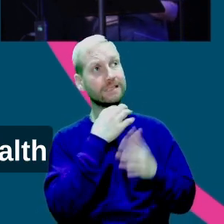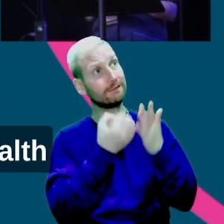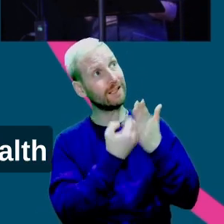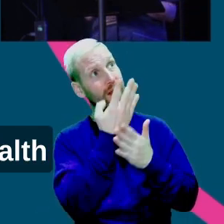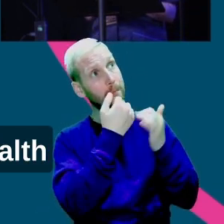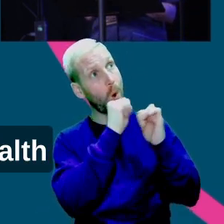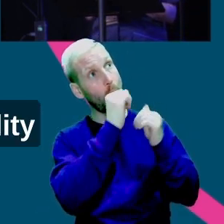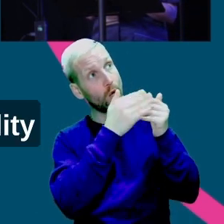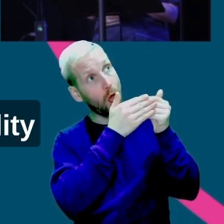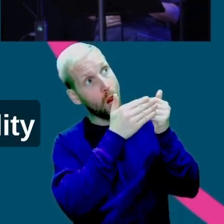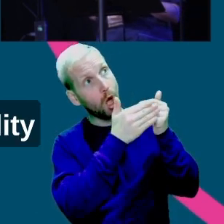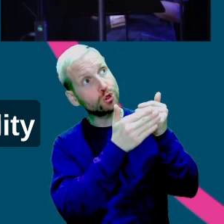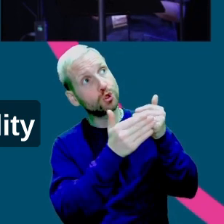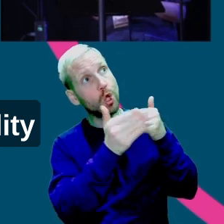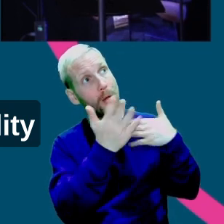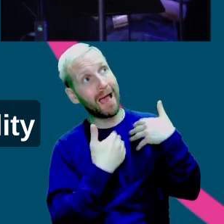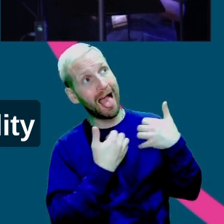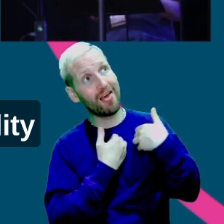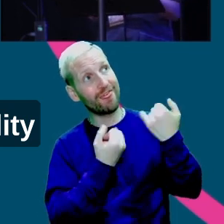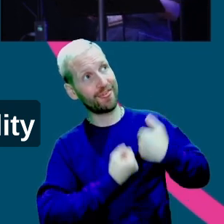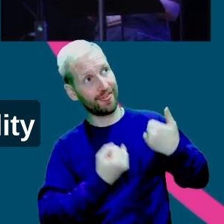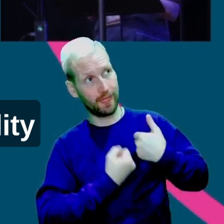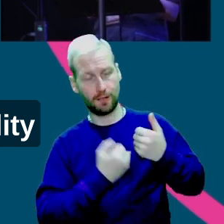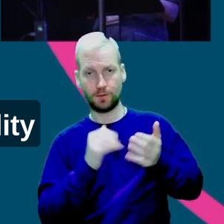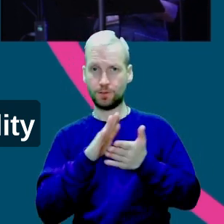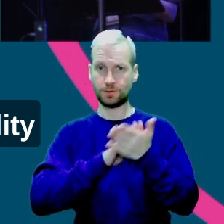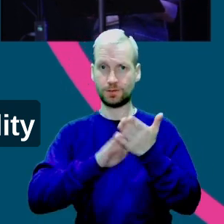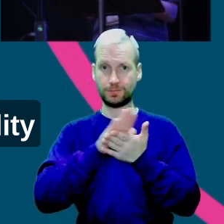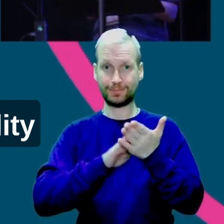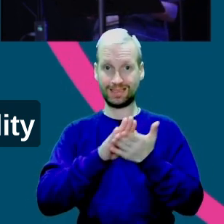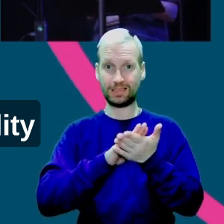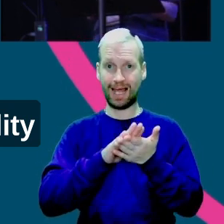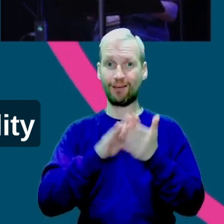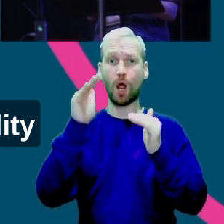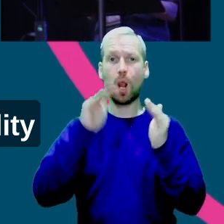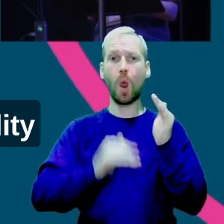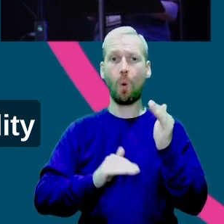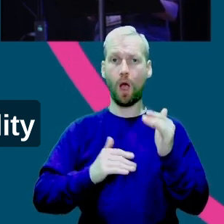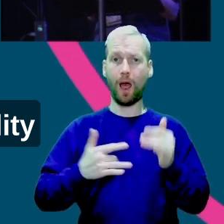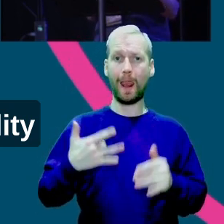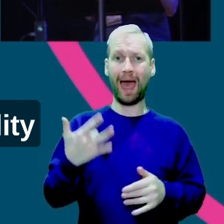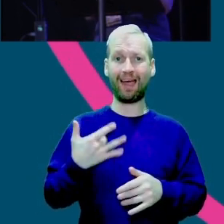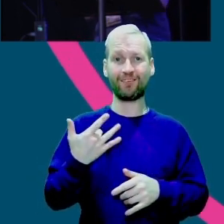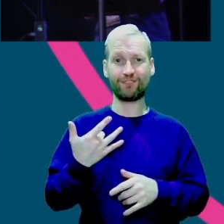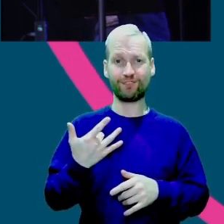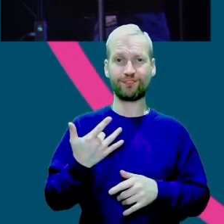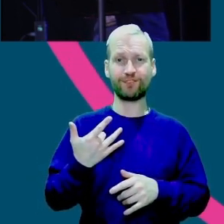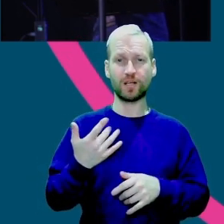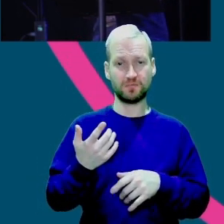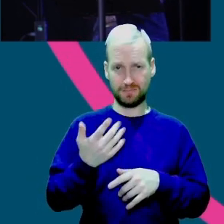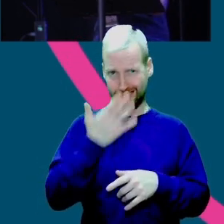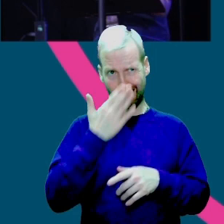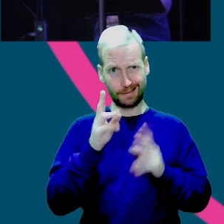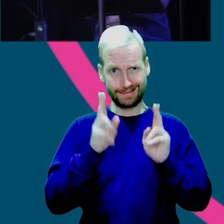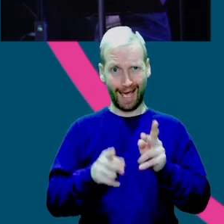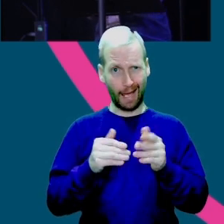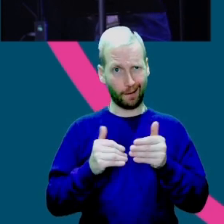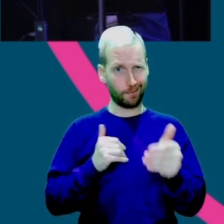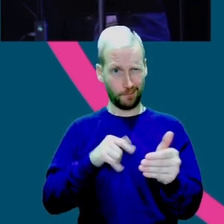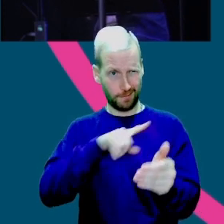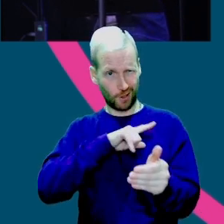own long-term health conditions and subsequently have a lower mortality rate. Next slide, please.